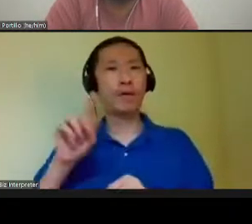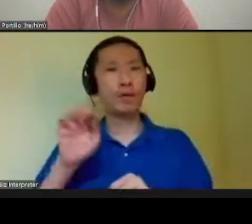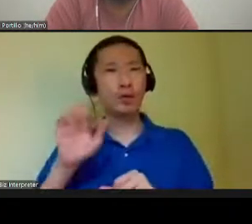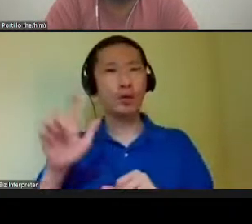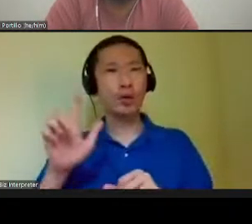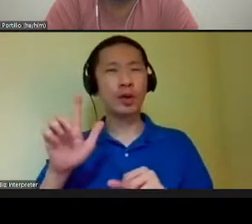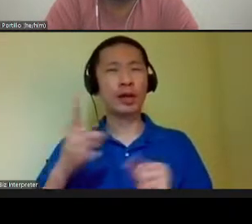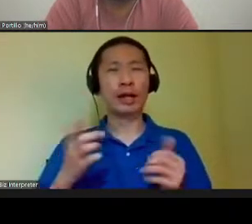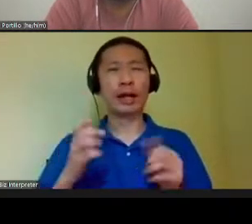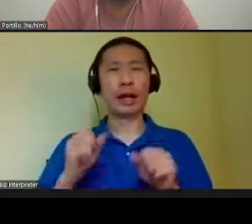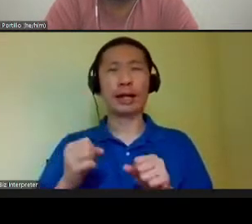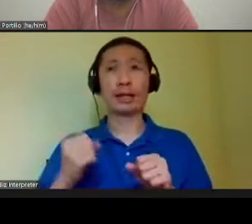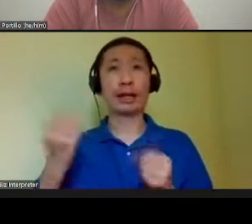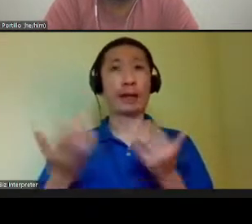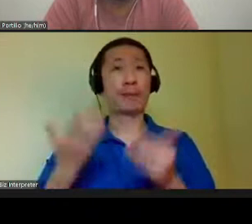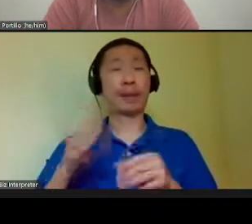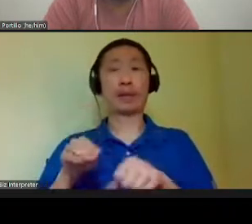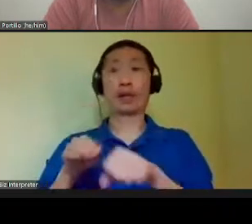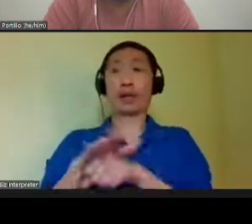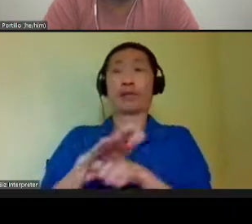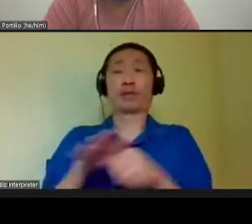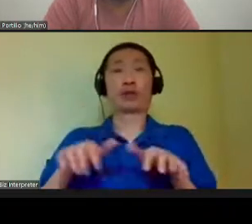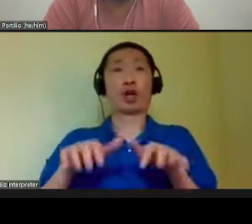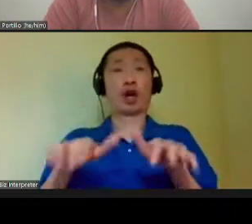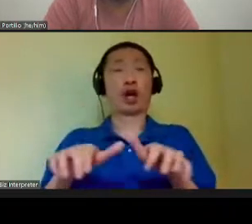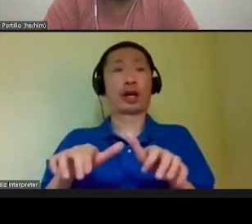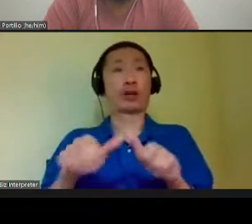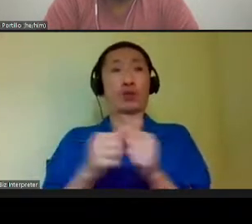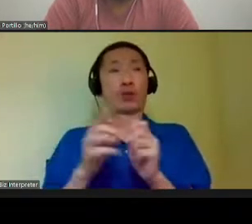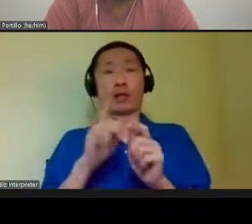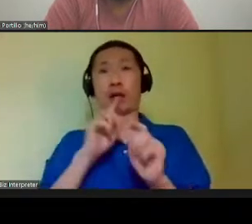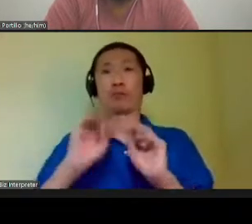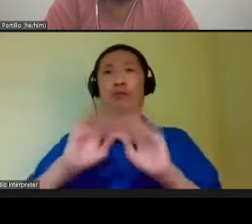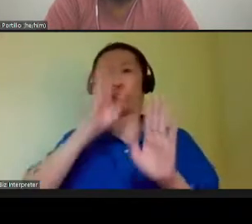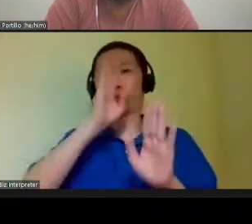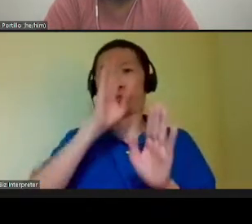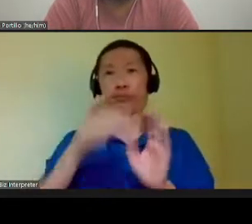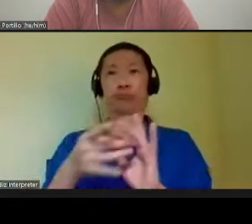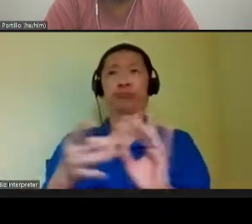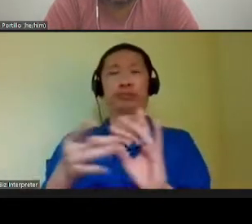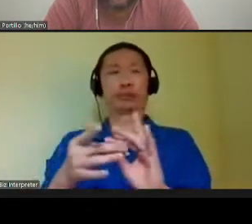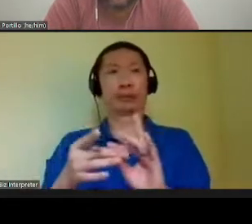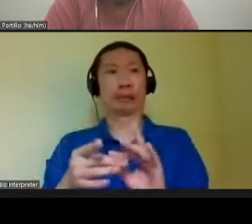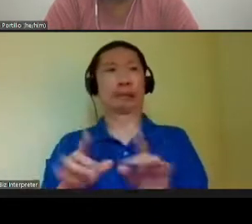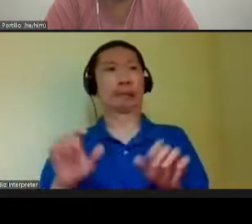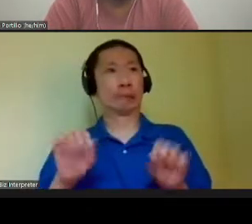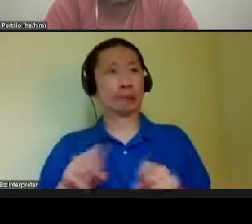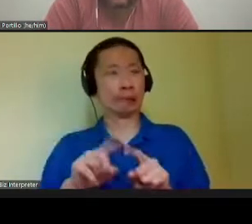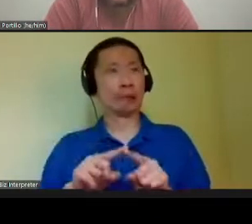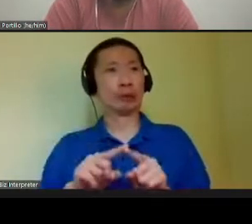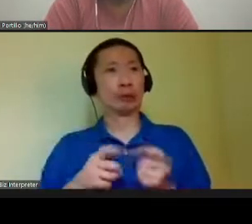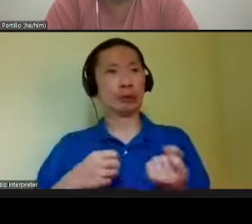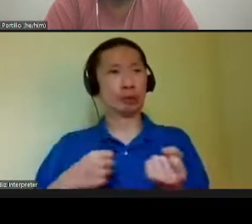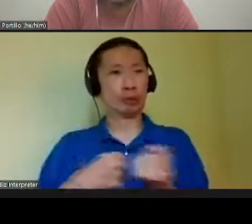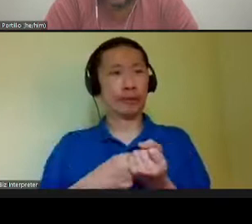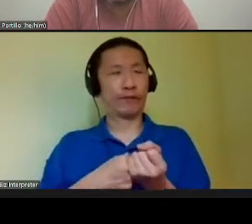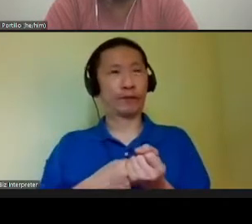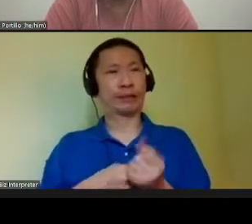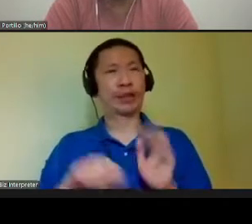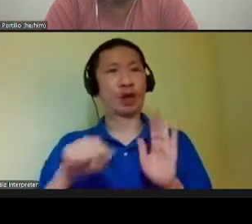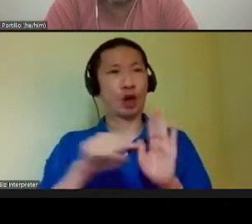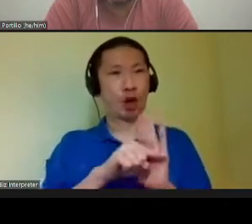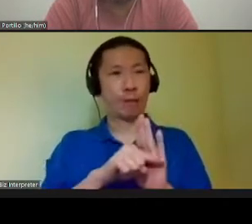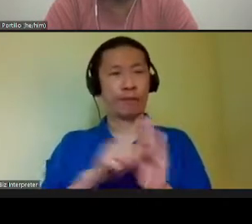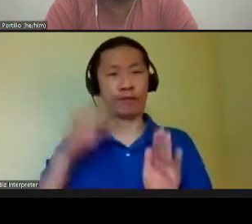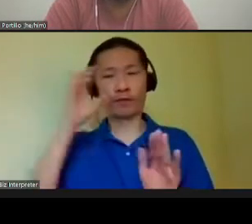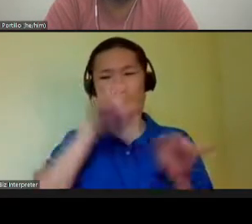subconsciously influence an audience, there's so much potential to be reinforcing really harmful stereotypes, but also